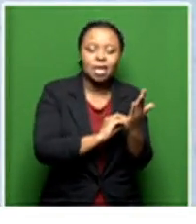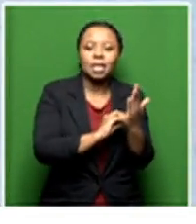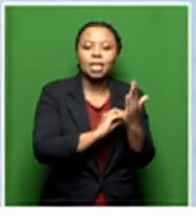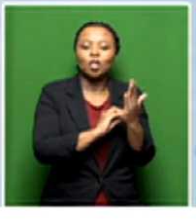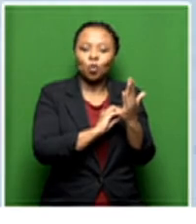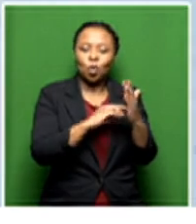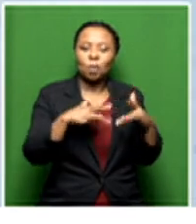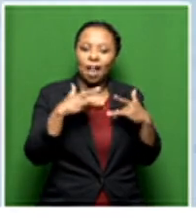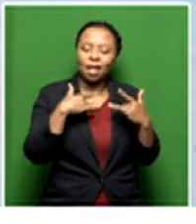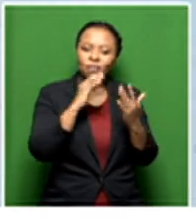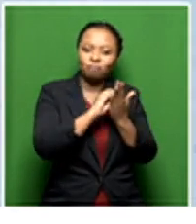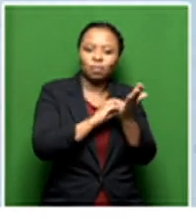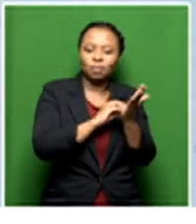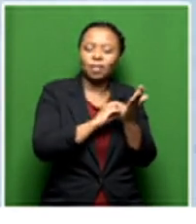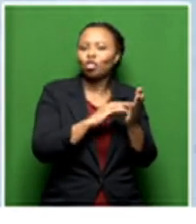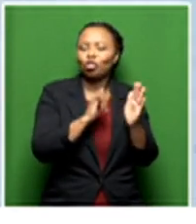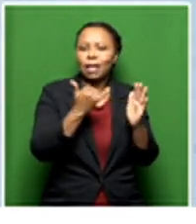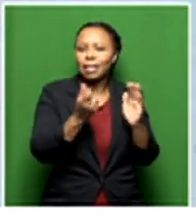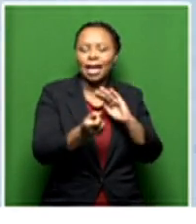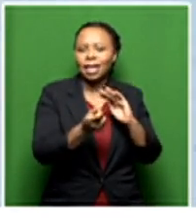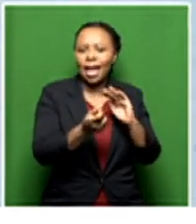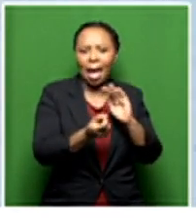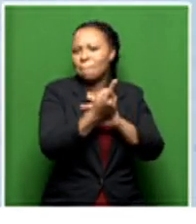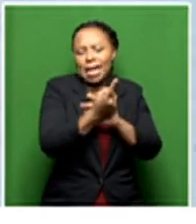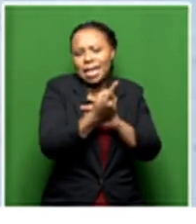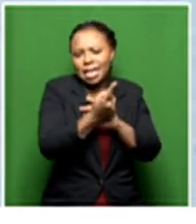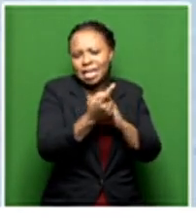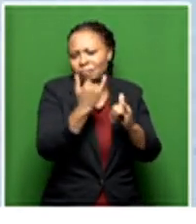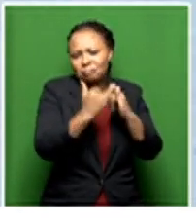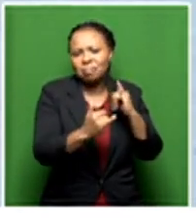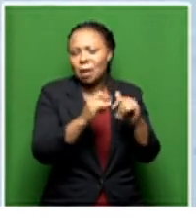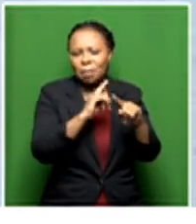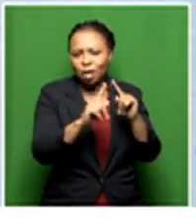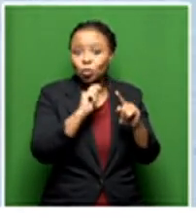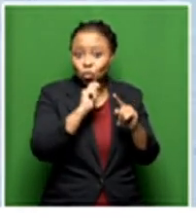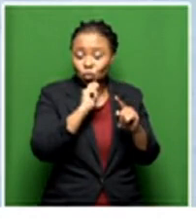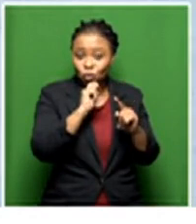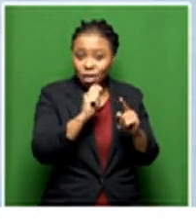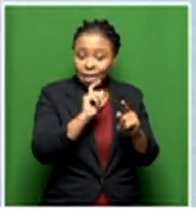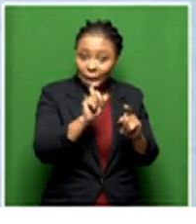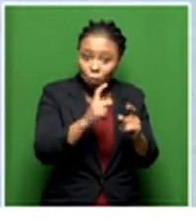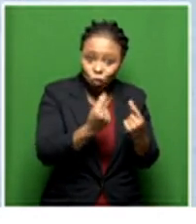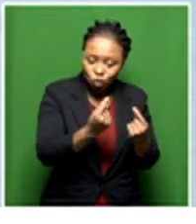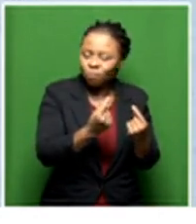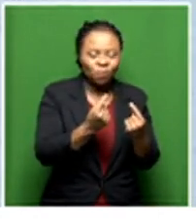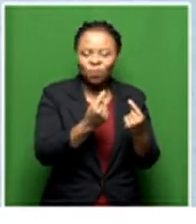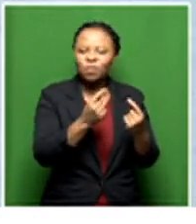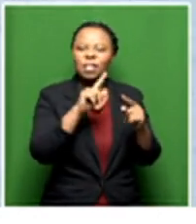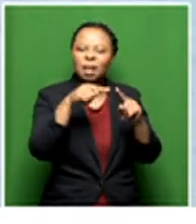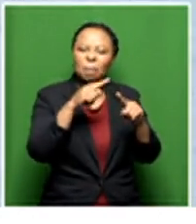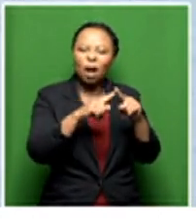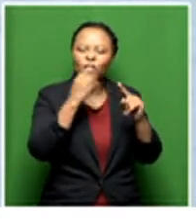story just happened by accident. It wasn't meant to be like that. Yeah, so it's about food and